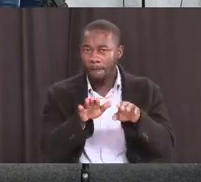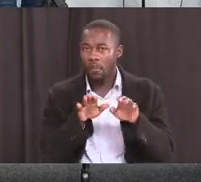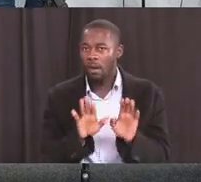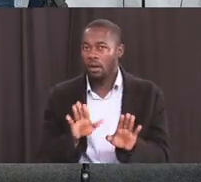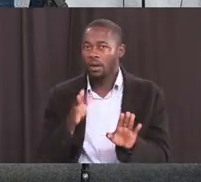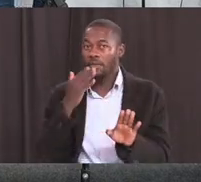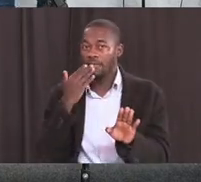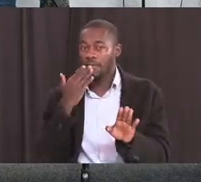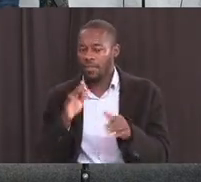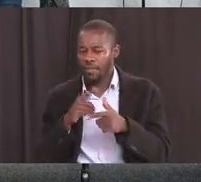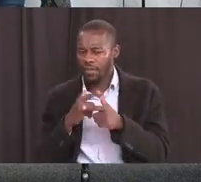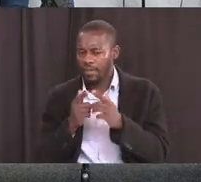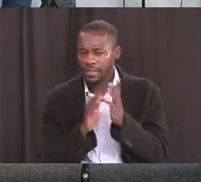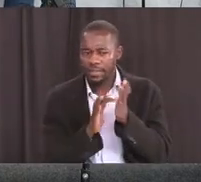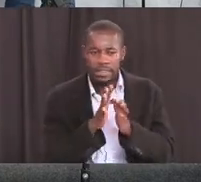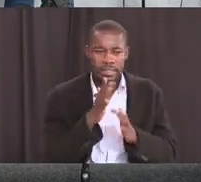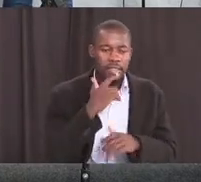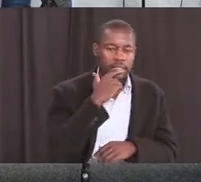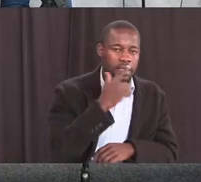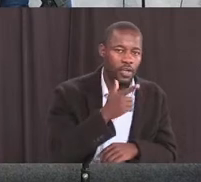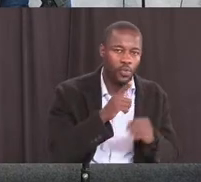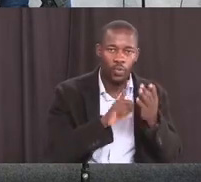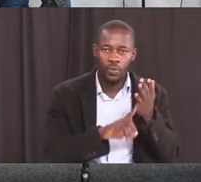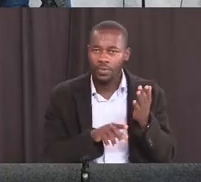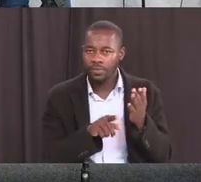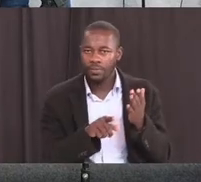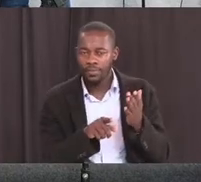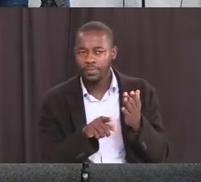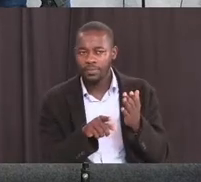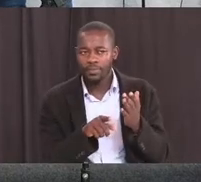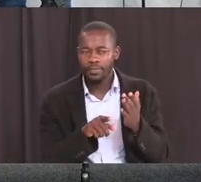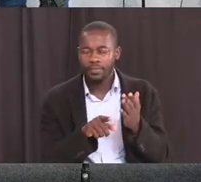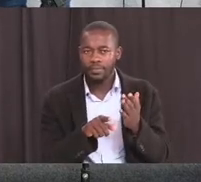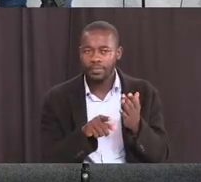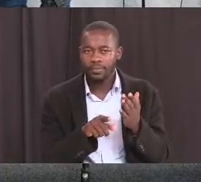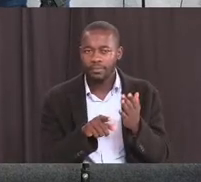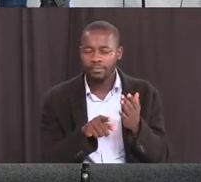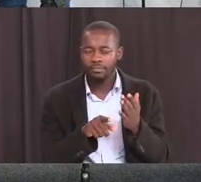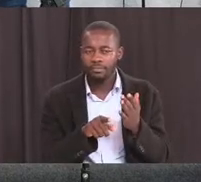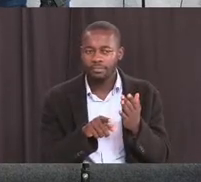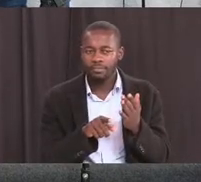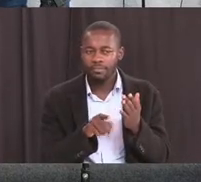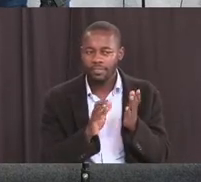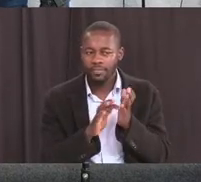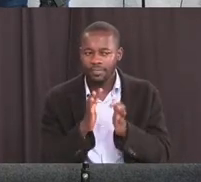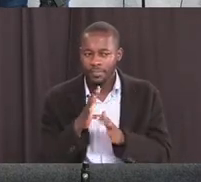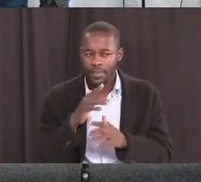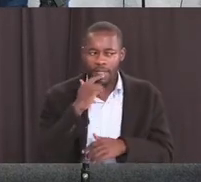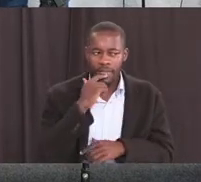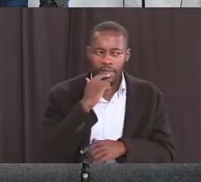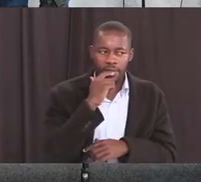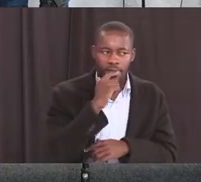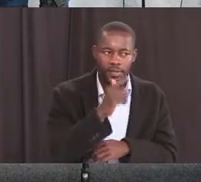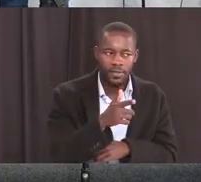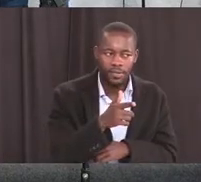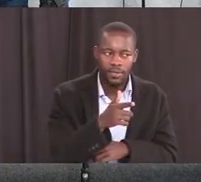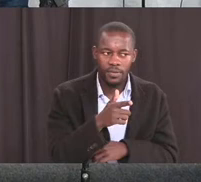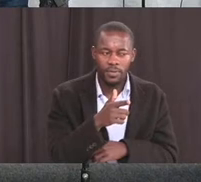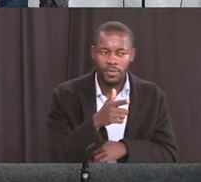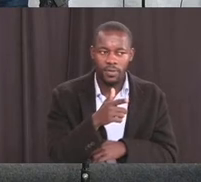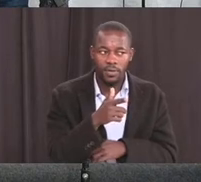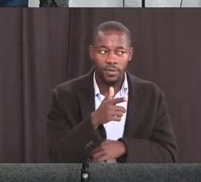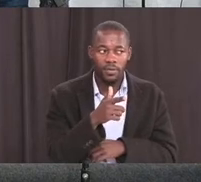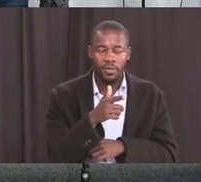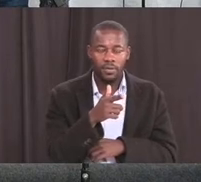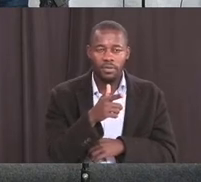for him. And Jesus came, and he said he asked them to open where Lazarus